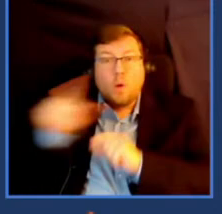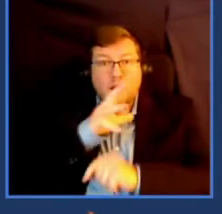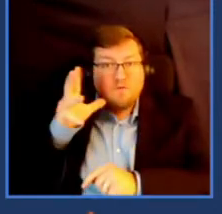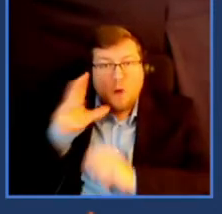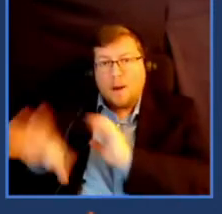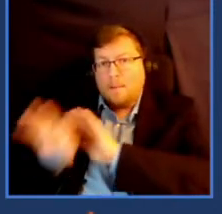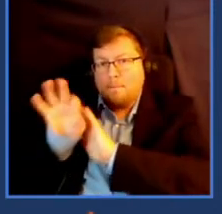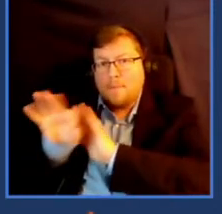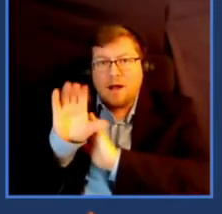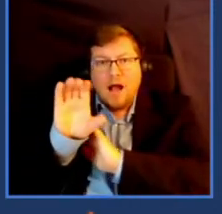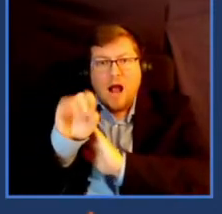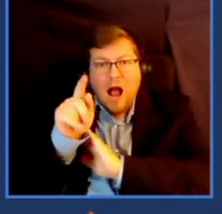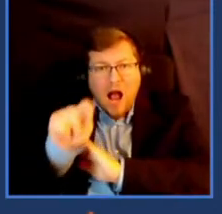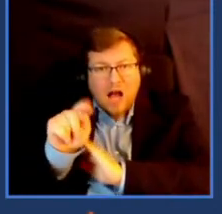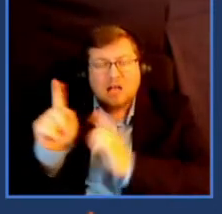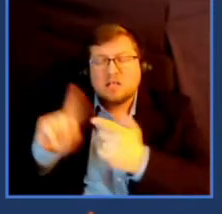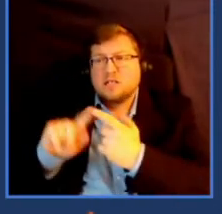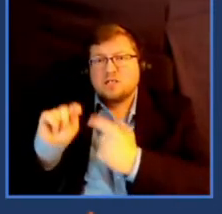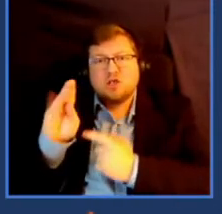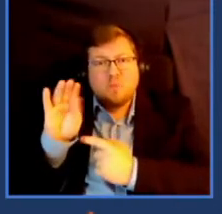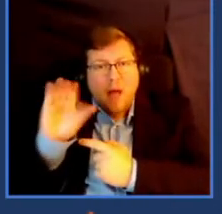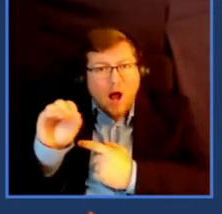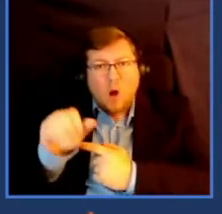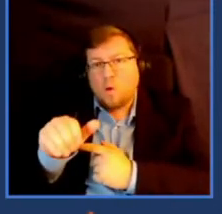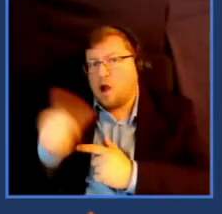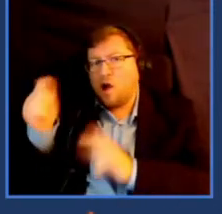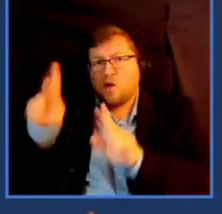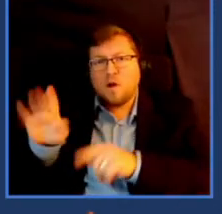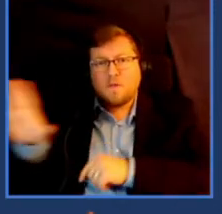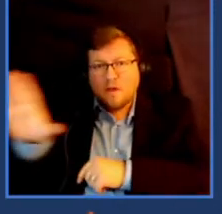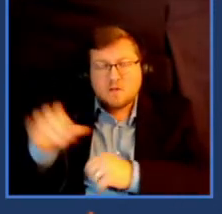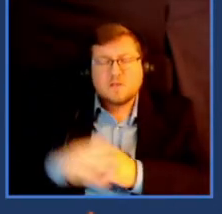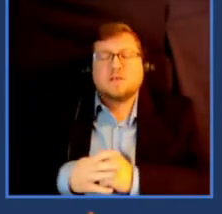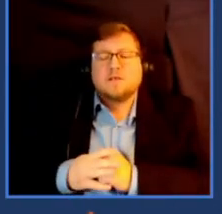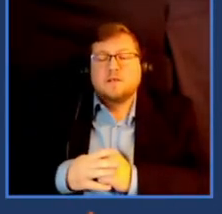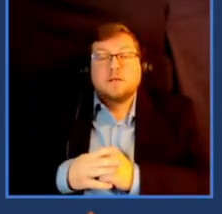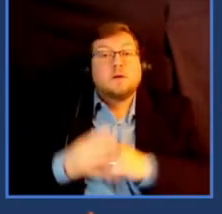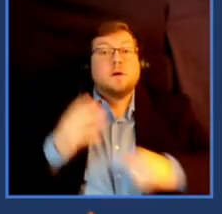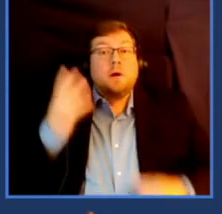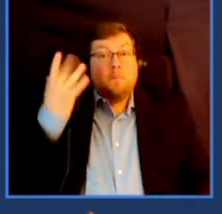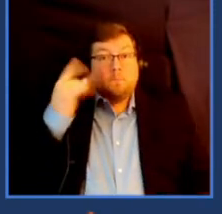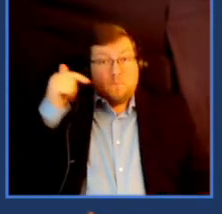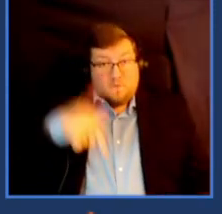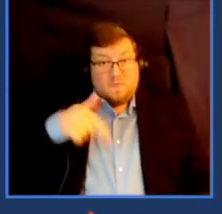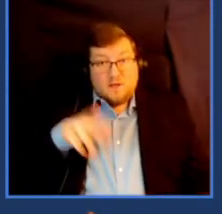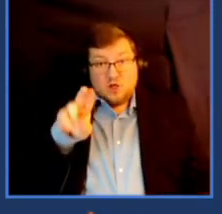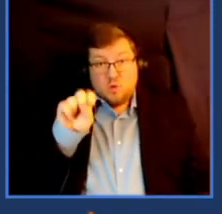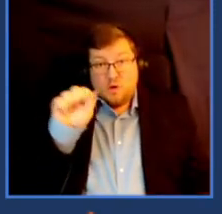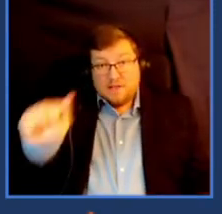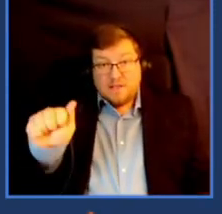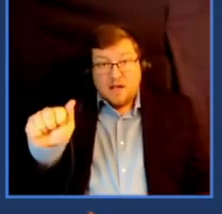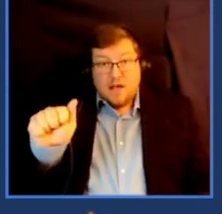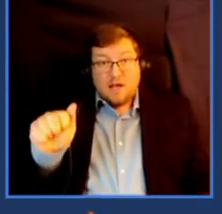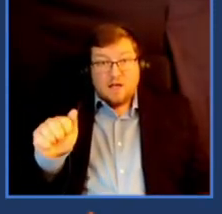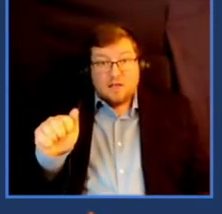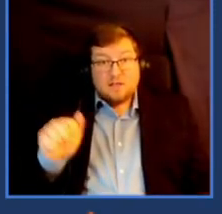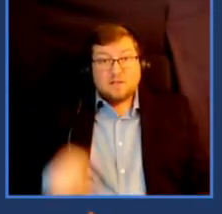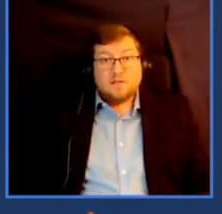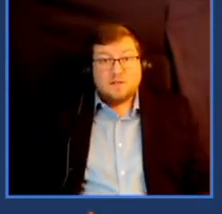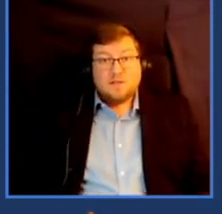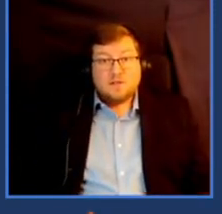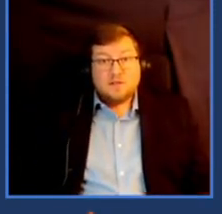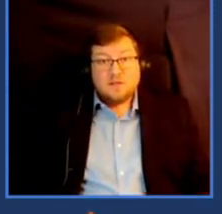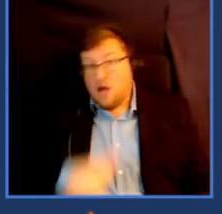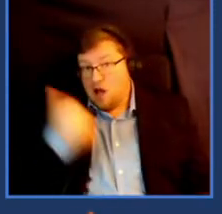picking somebody else's tobacco. But because this is the United States of America, the other day